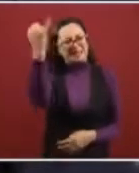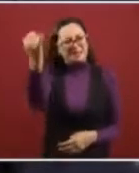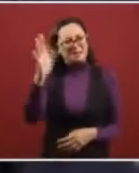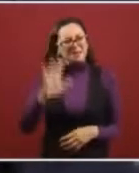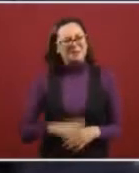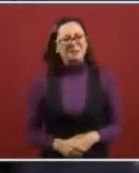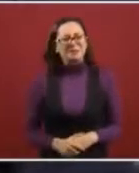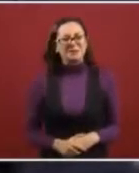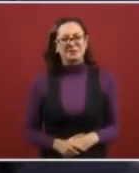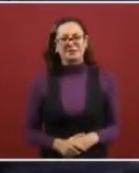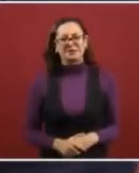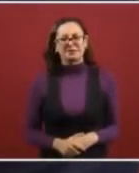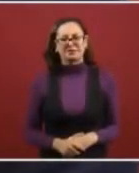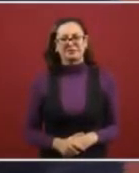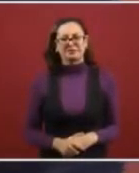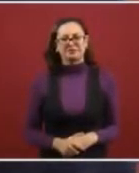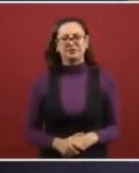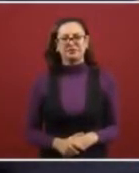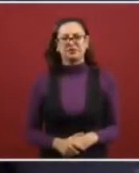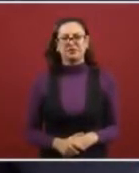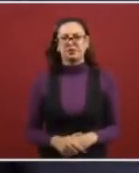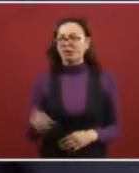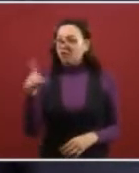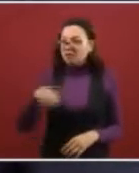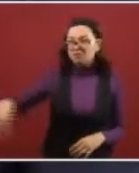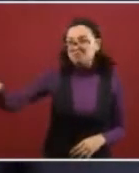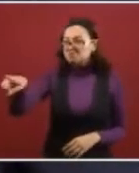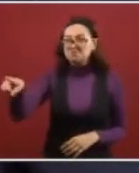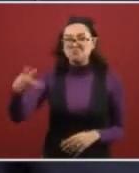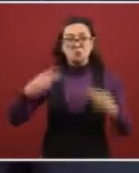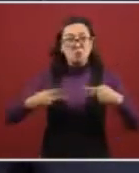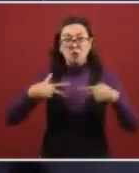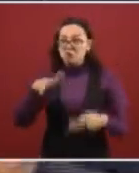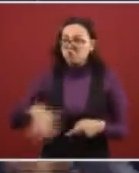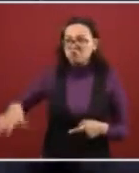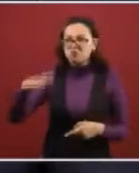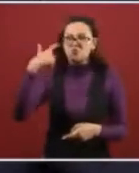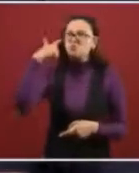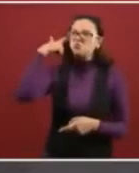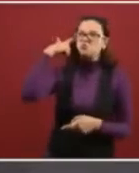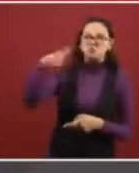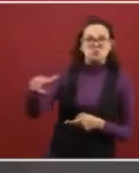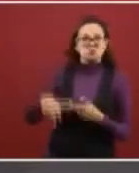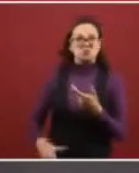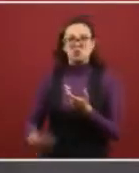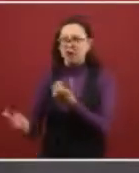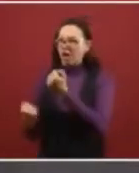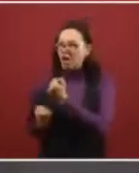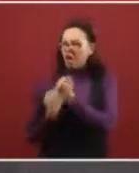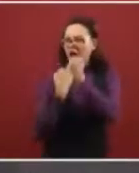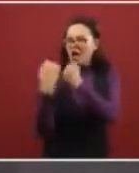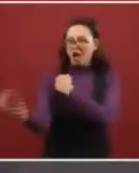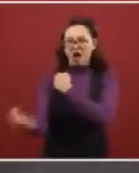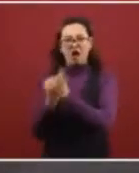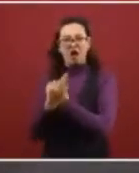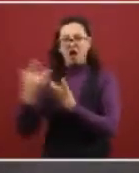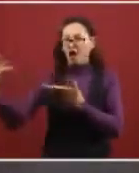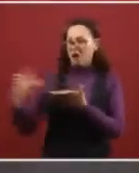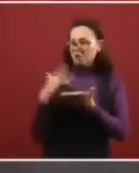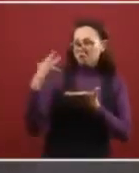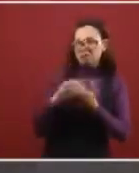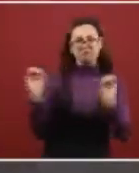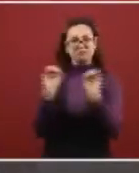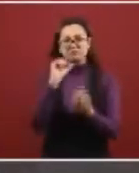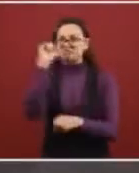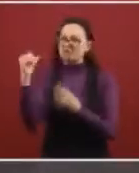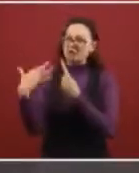imagine estar a la fuerza if you were forced to sin be respaldo there, ciudadano with sin backing respaldo popular, from the people